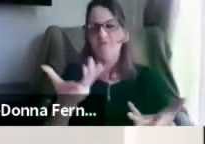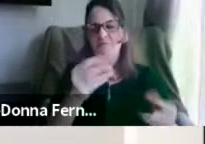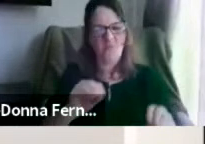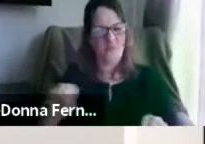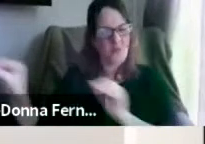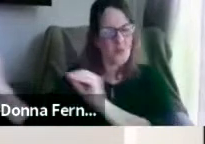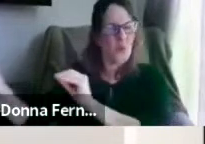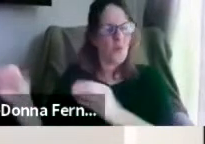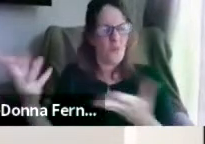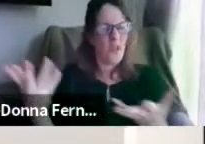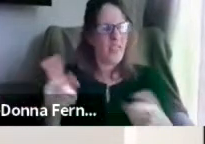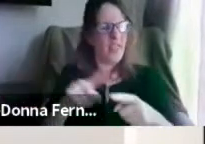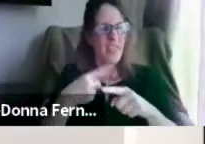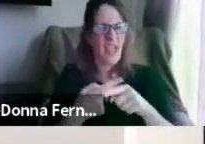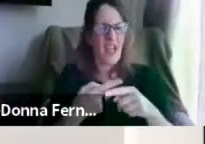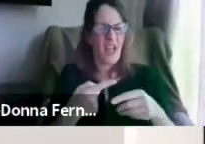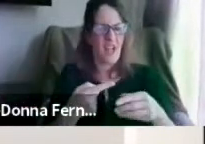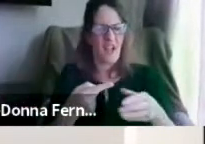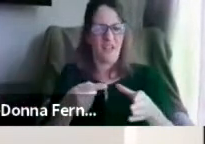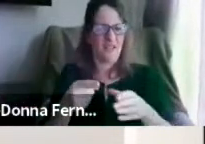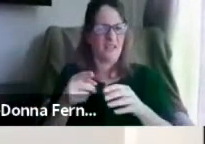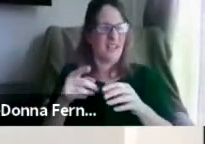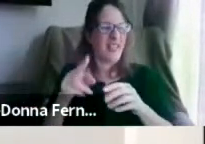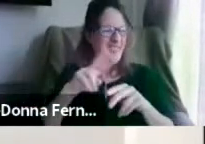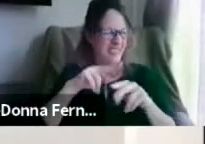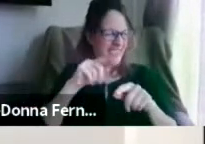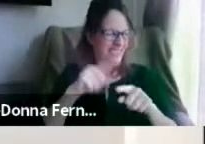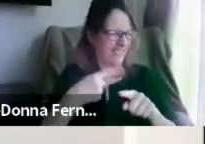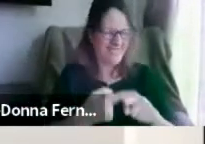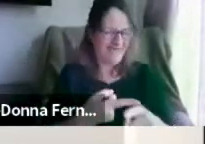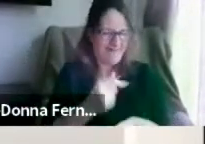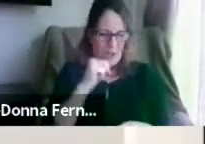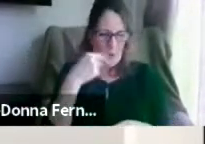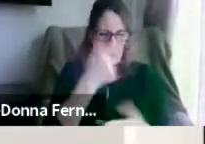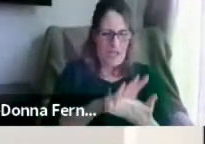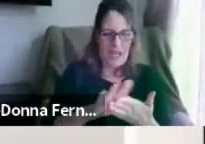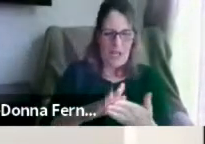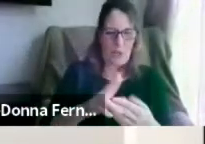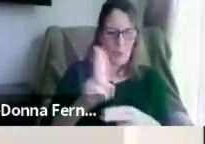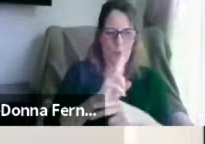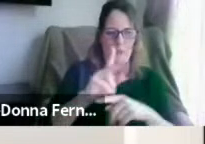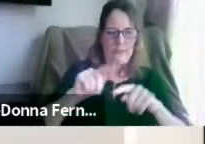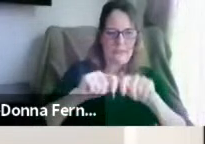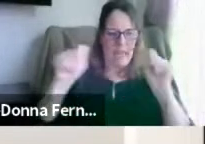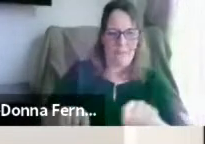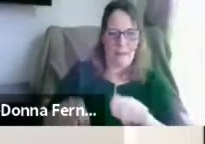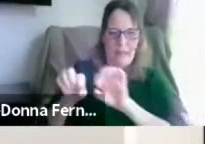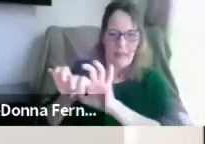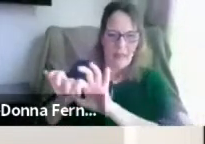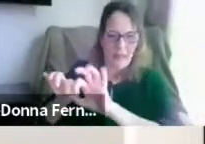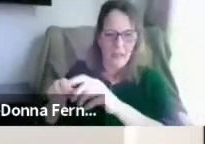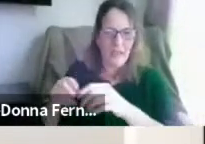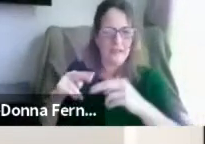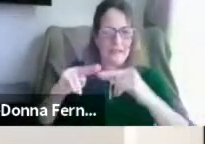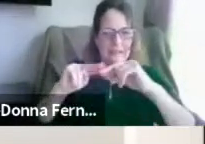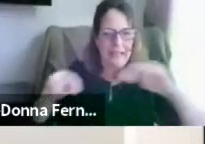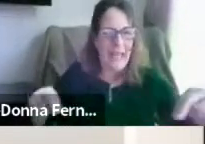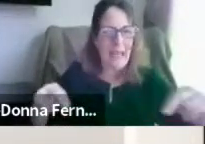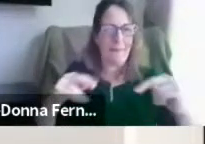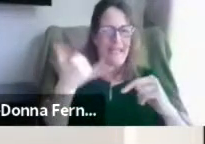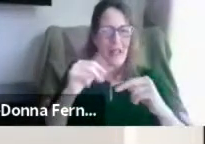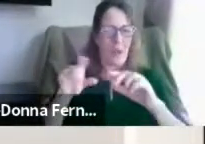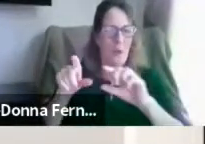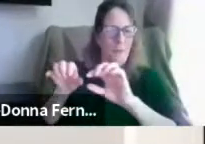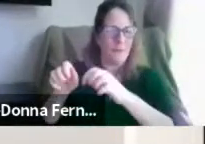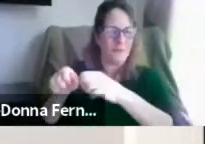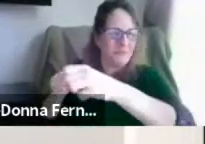comforting and warming than seeing yellow cordon tape around a table that might be sitting there empty. If you have